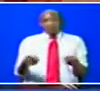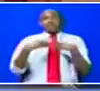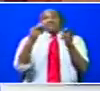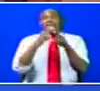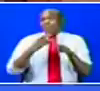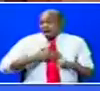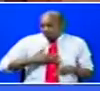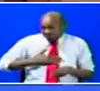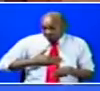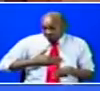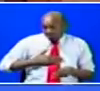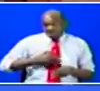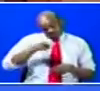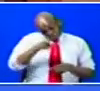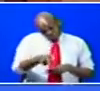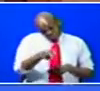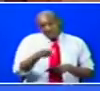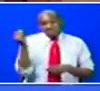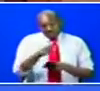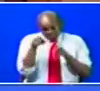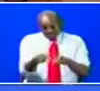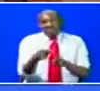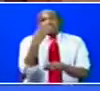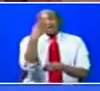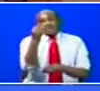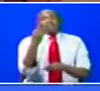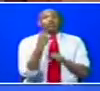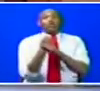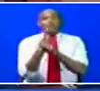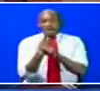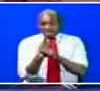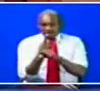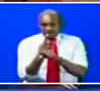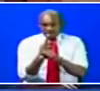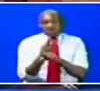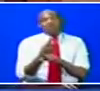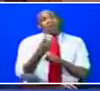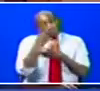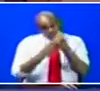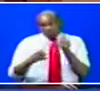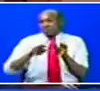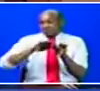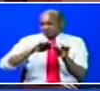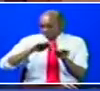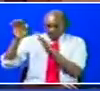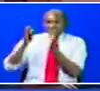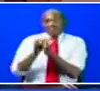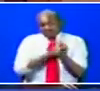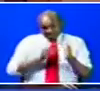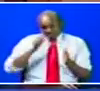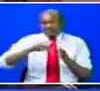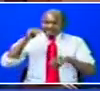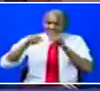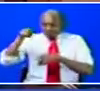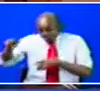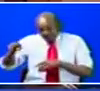names will be by the end of this month. By 30th of November, the two houses must have conducted the elections